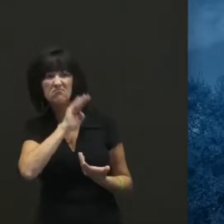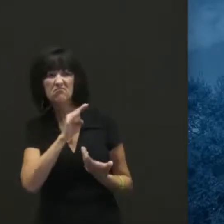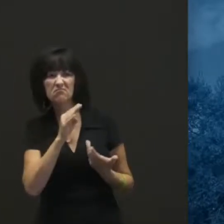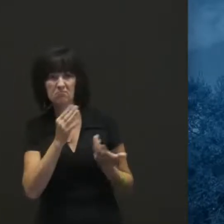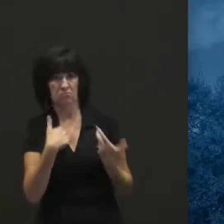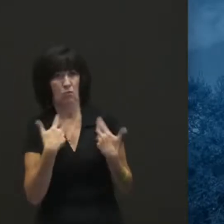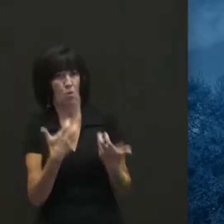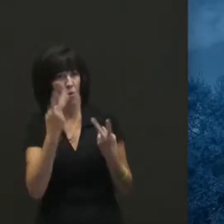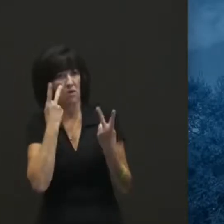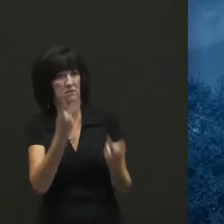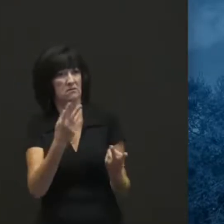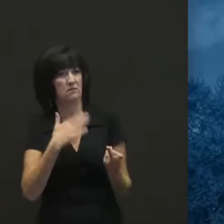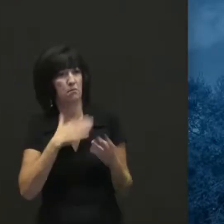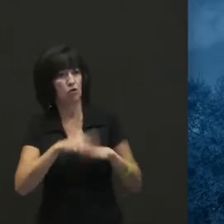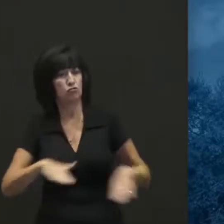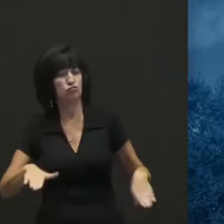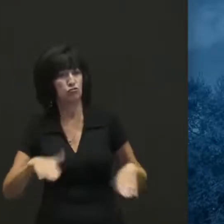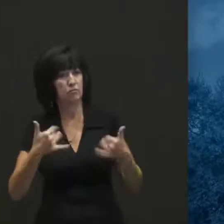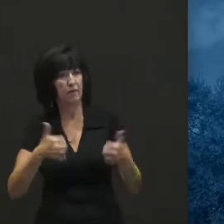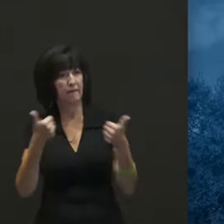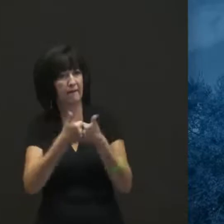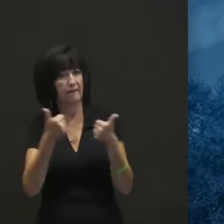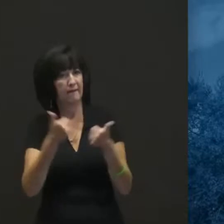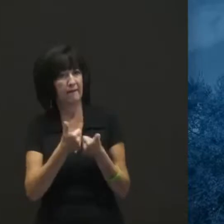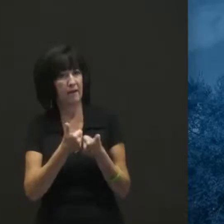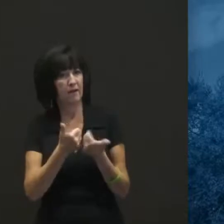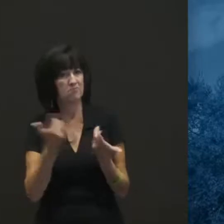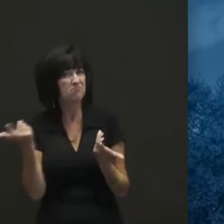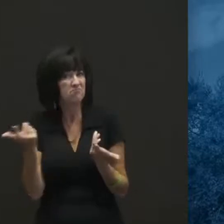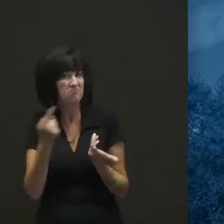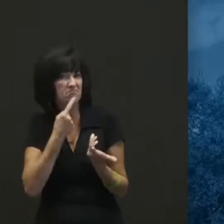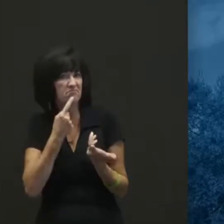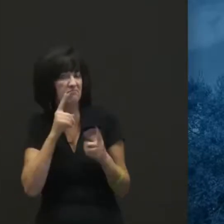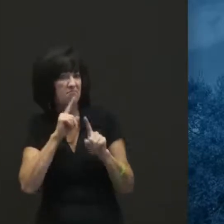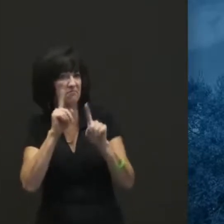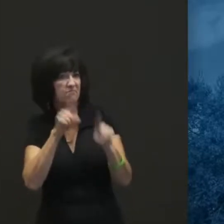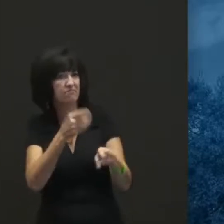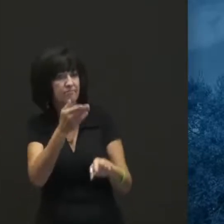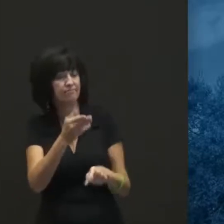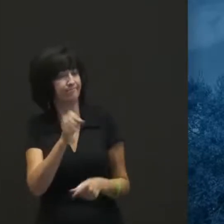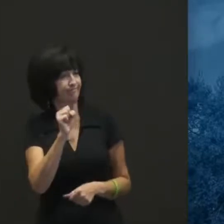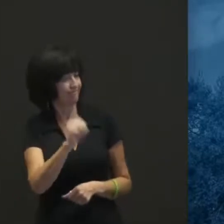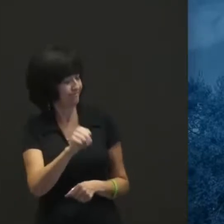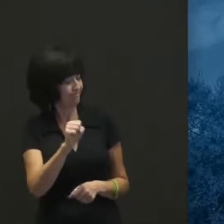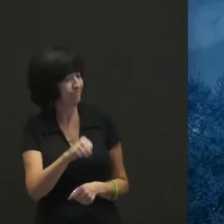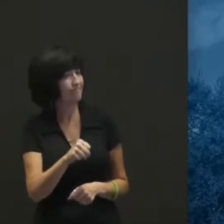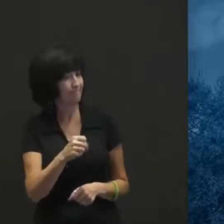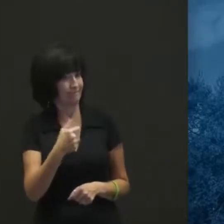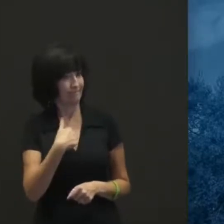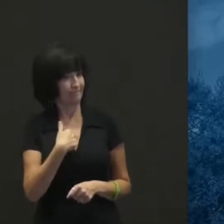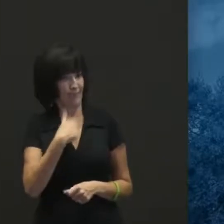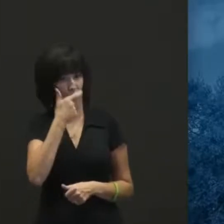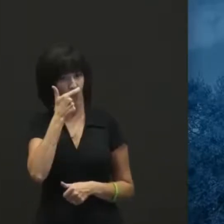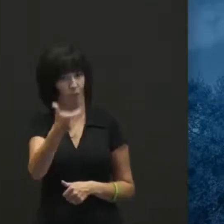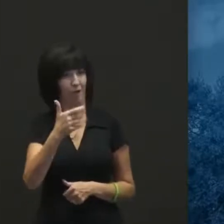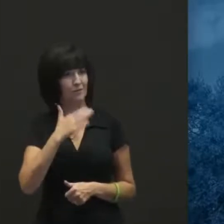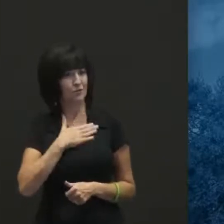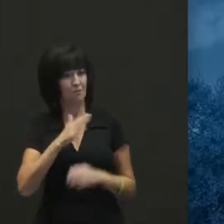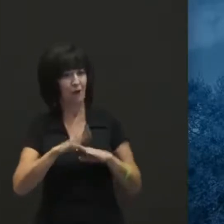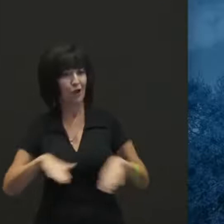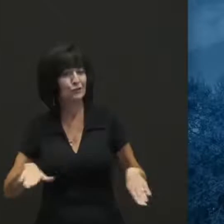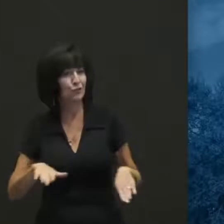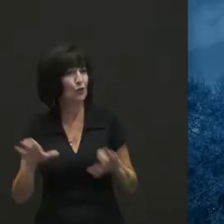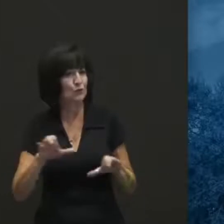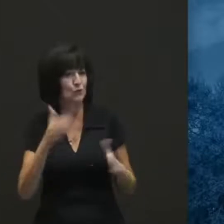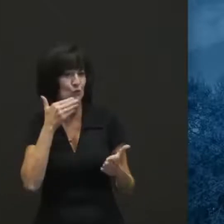was maybe the most exciting thing that I ever experienced in my life was to watch my children do something and do it